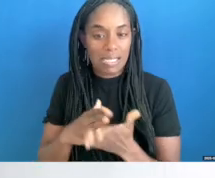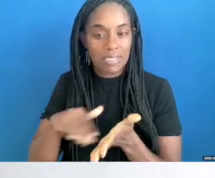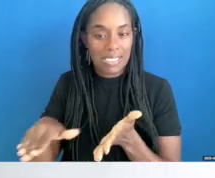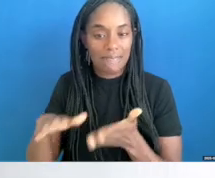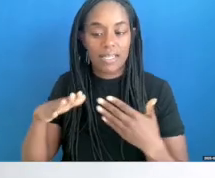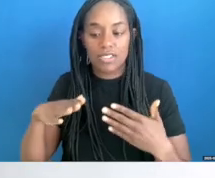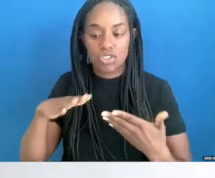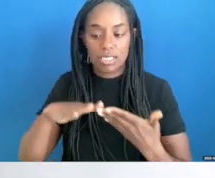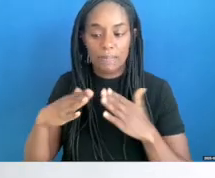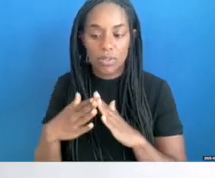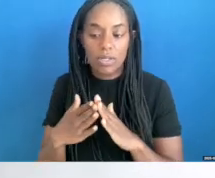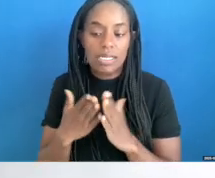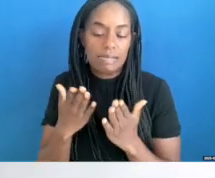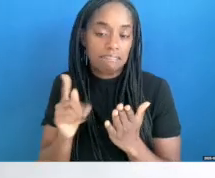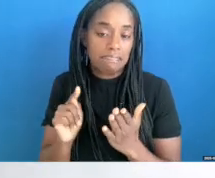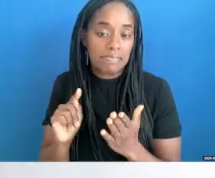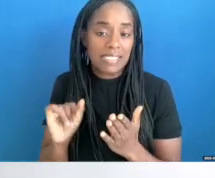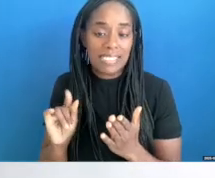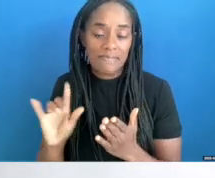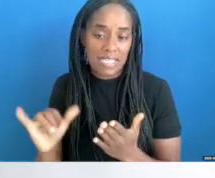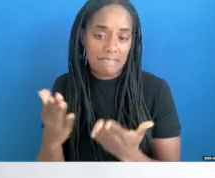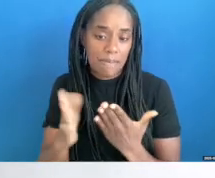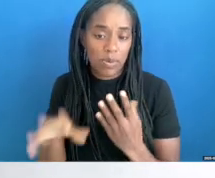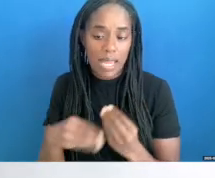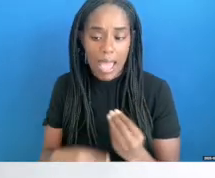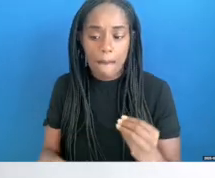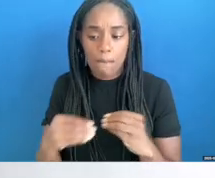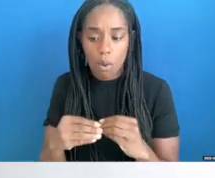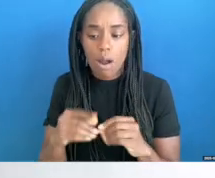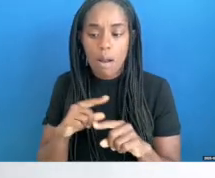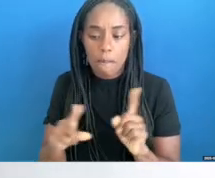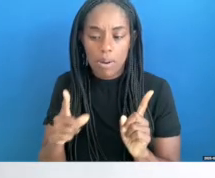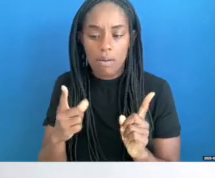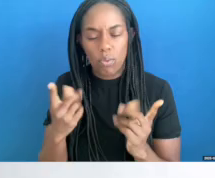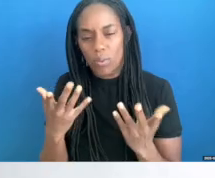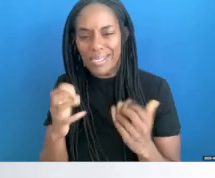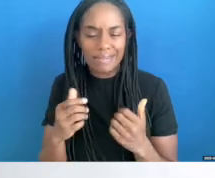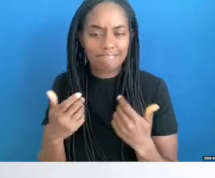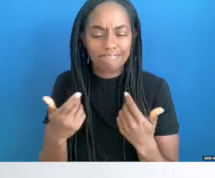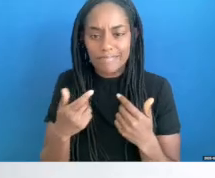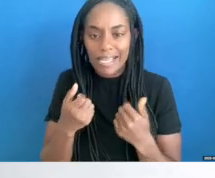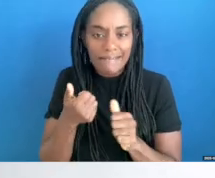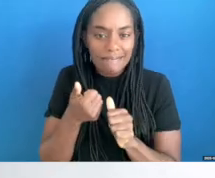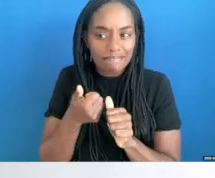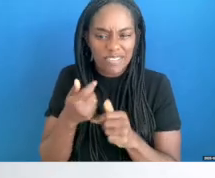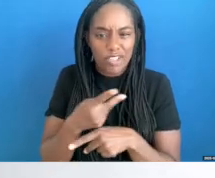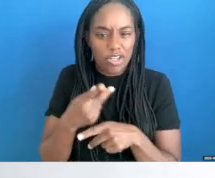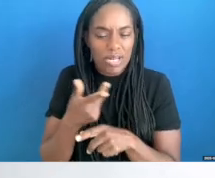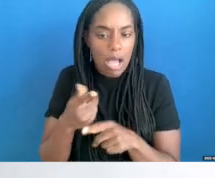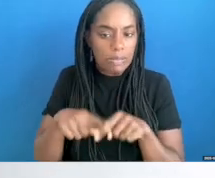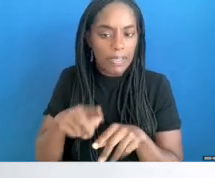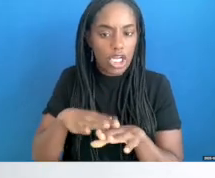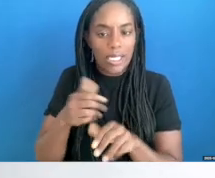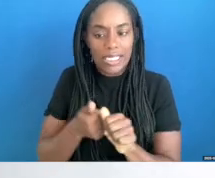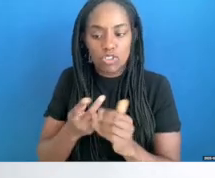Tiffany might have more to add, but if you did want to reach out, we can kind of walk it through project by project as we have so many. But Tiffany, if you wanted to add anything,